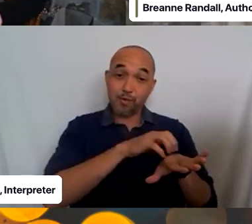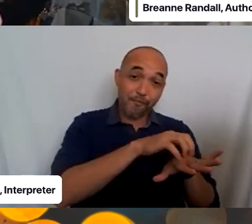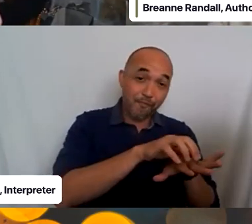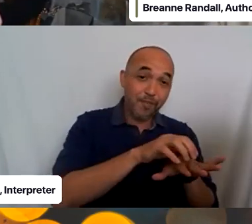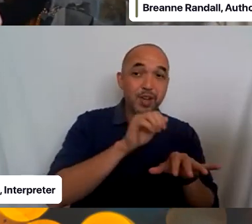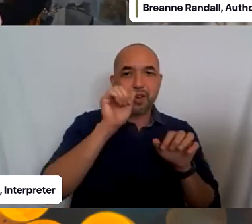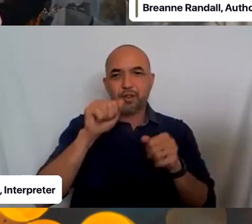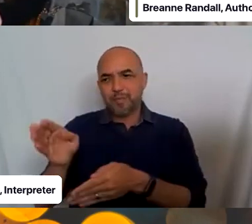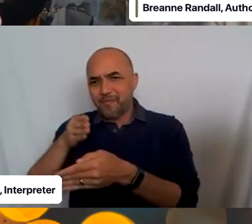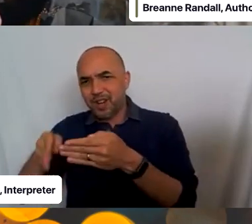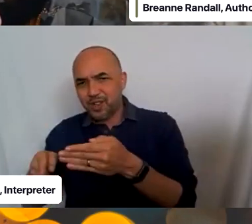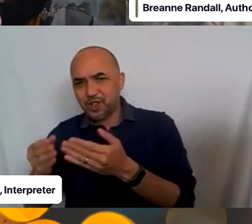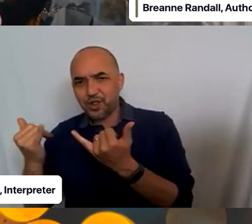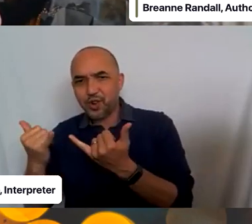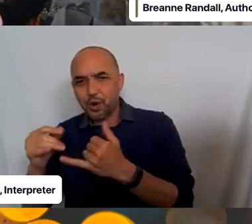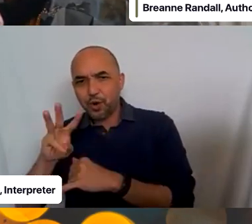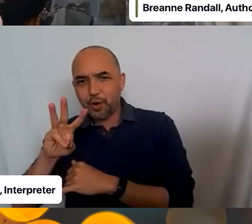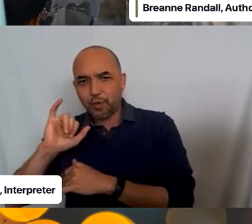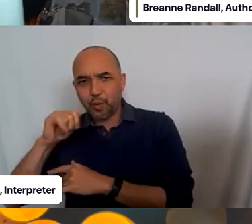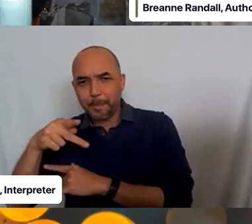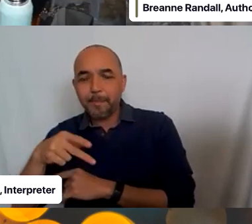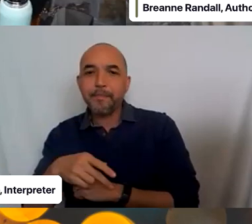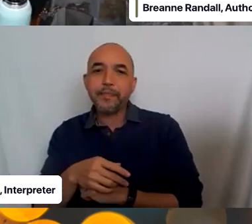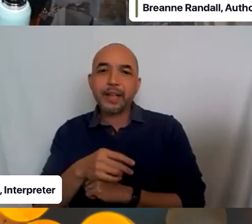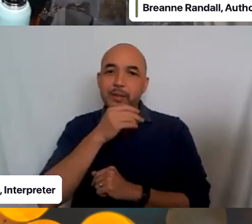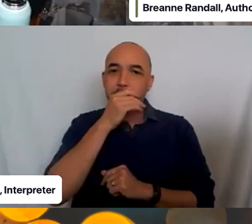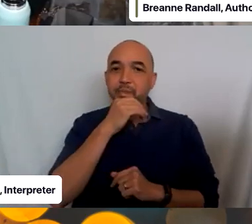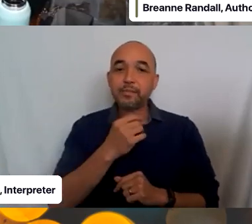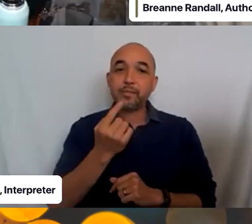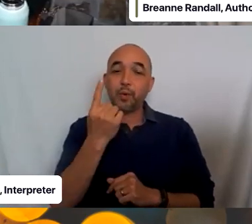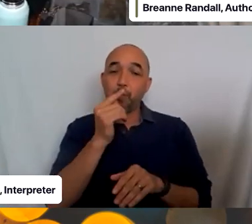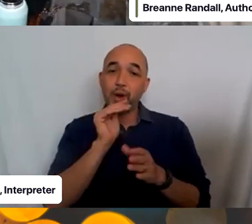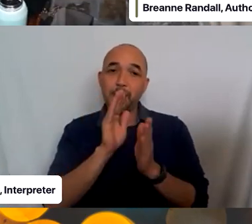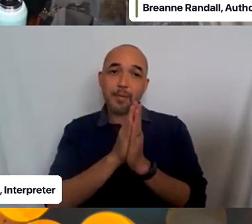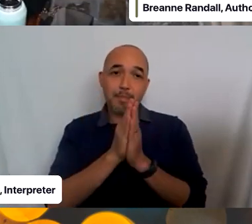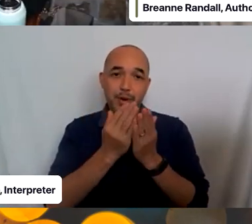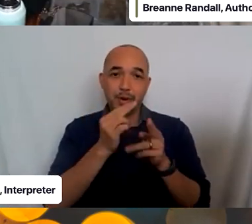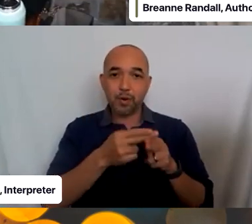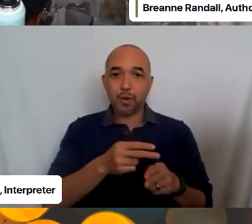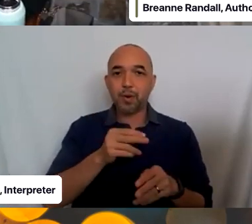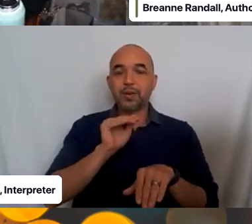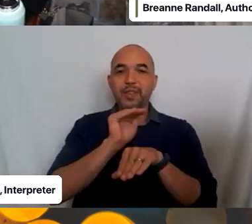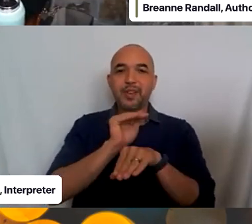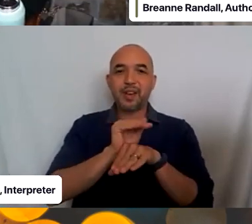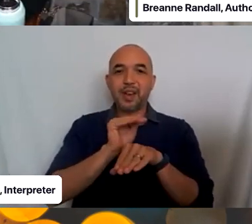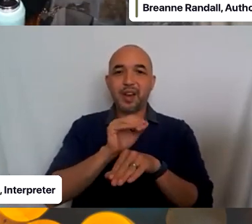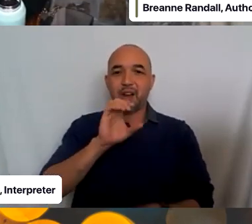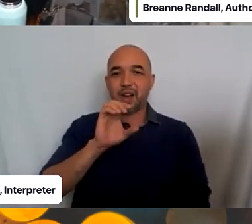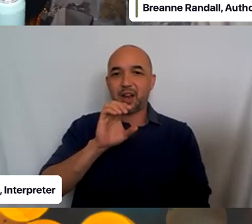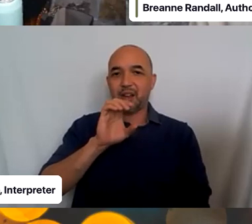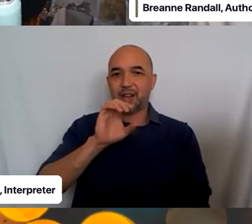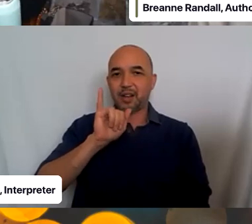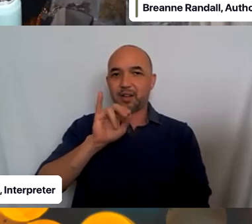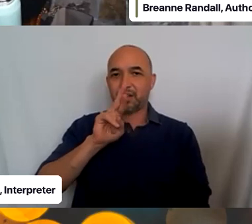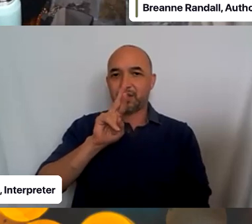finish. There was a book by Erin Morgenstern called The Night Circus, which is one of my all-time favorite books. She wrote that during